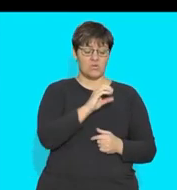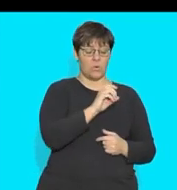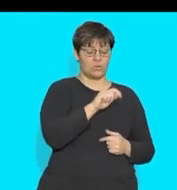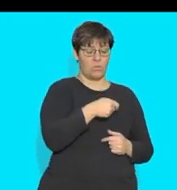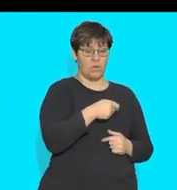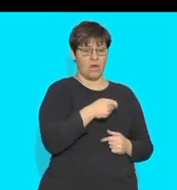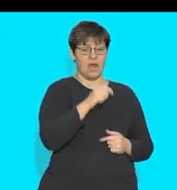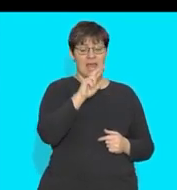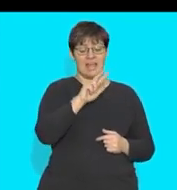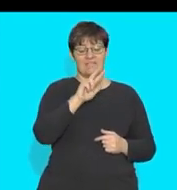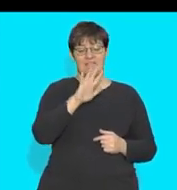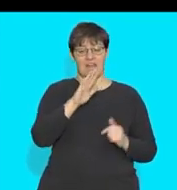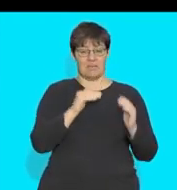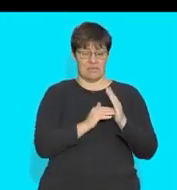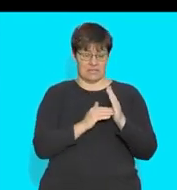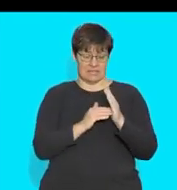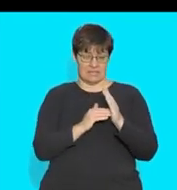0.85 meters